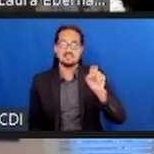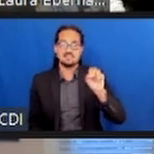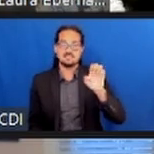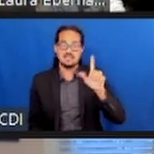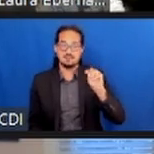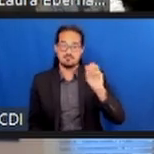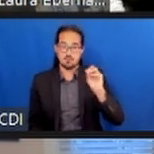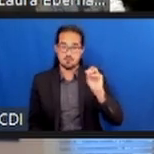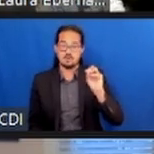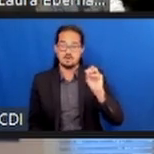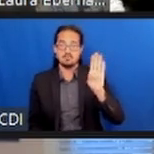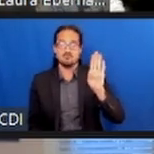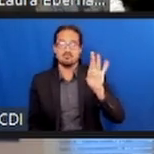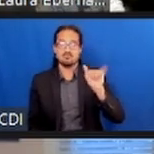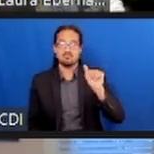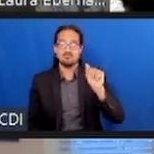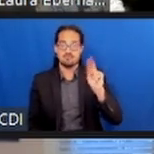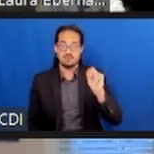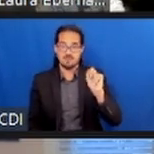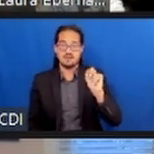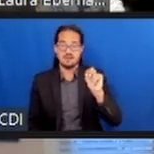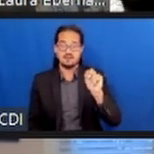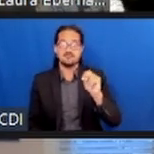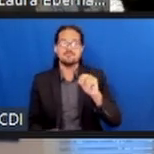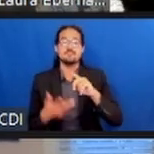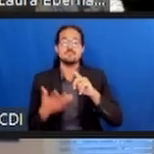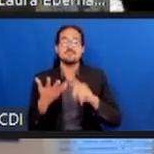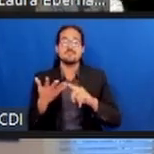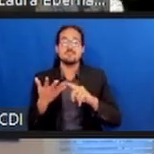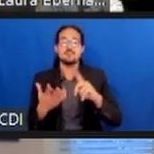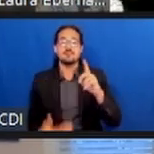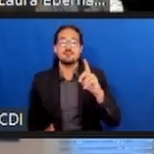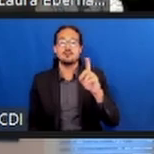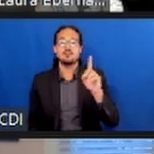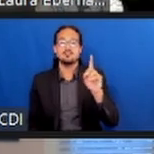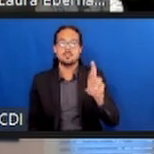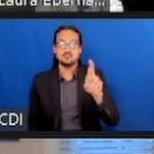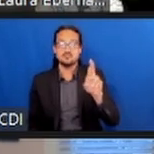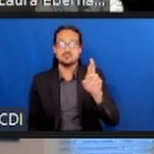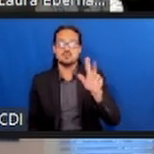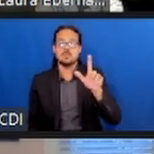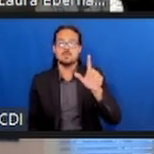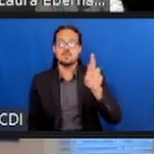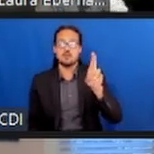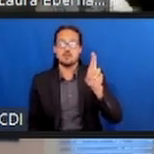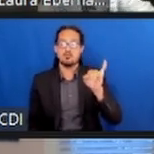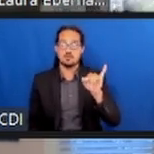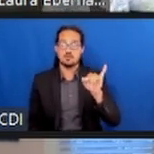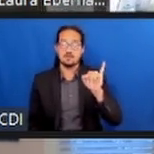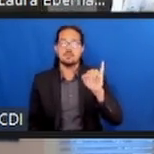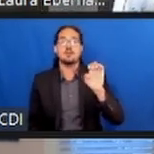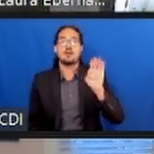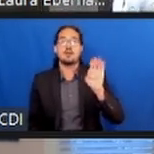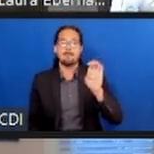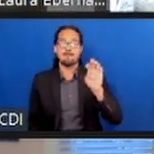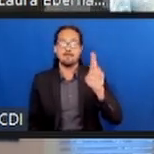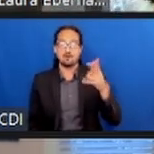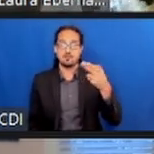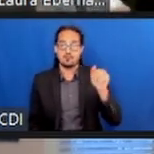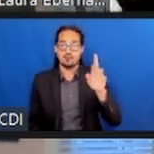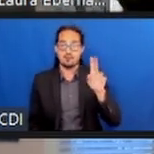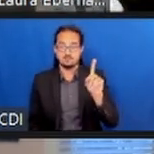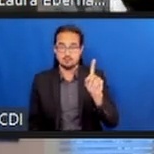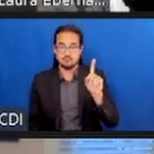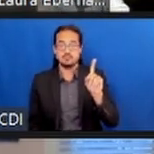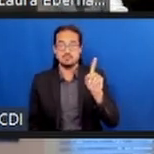Laura Eberhard. Now, over the course of our event, each panelist will share their summary of next steps for specific industries and